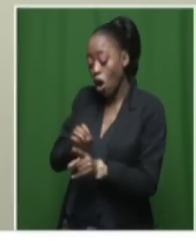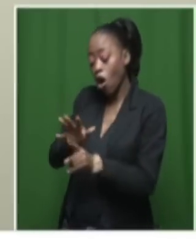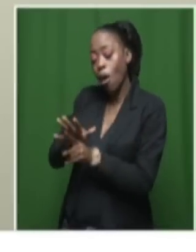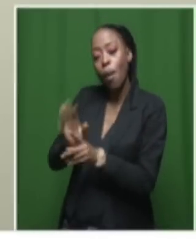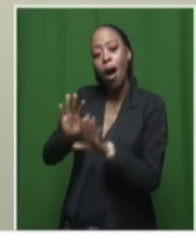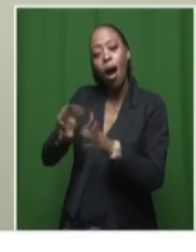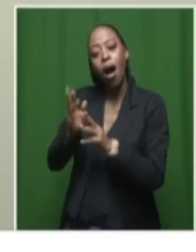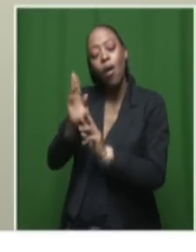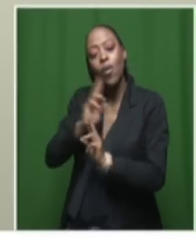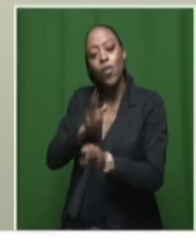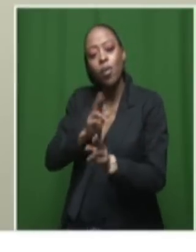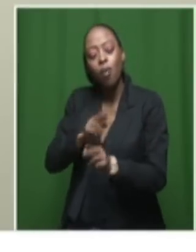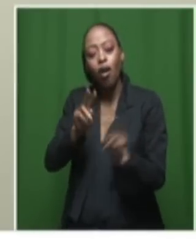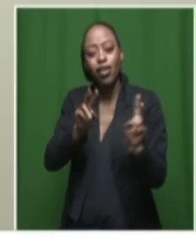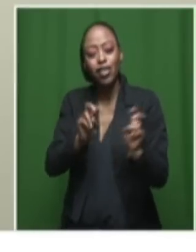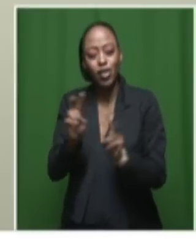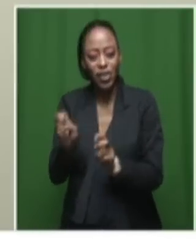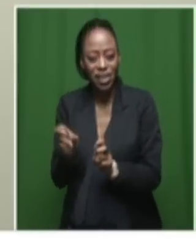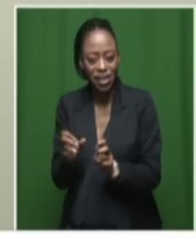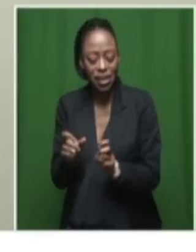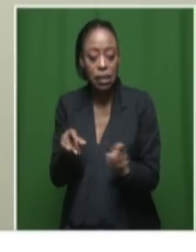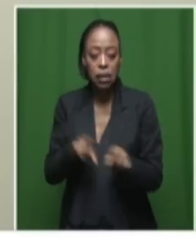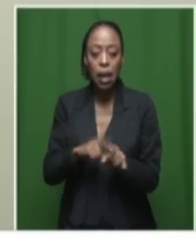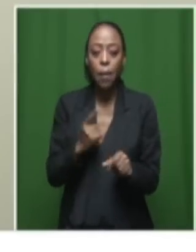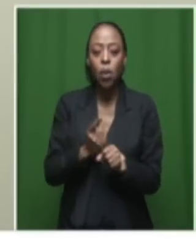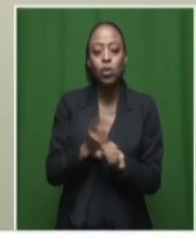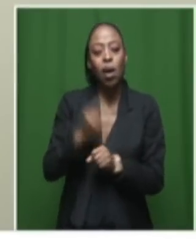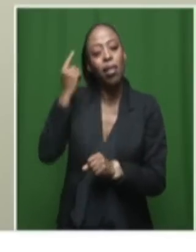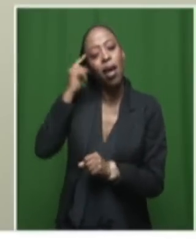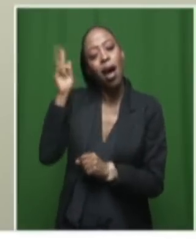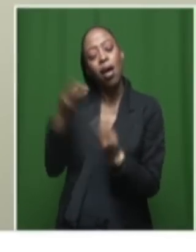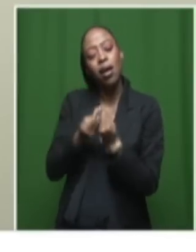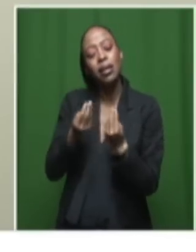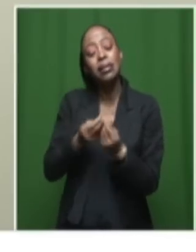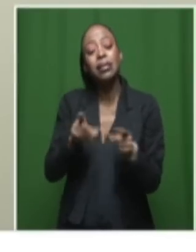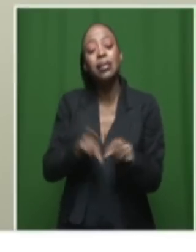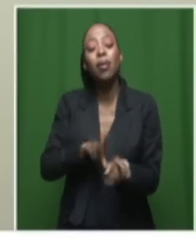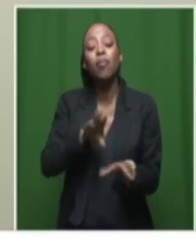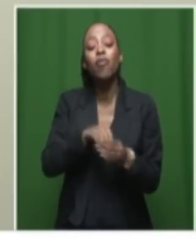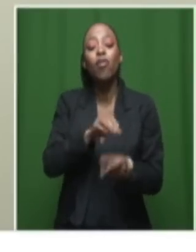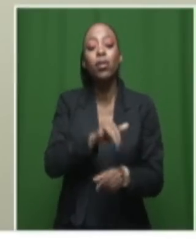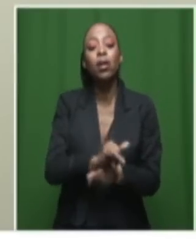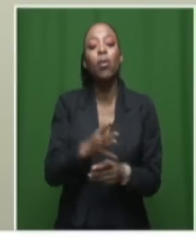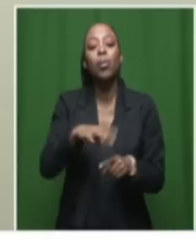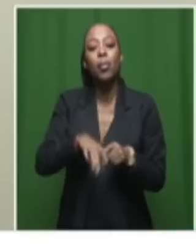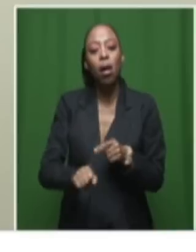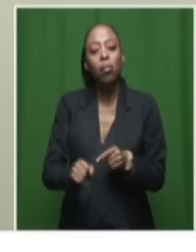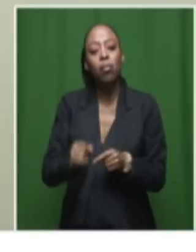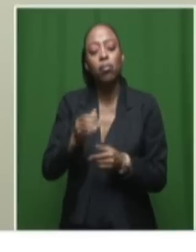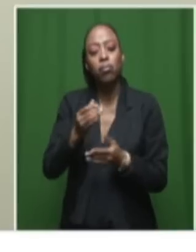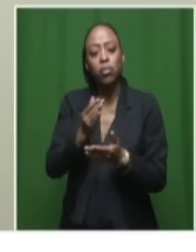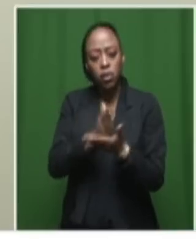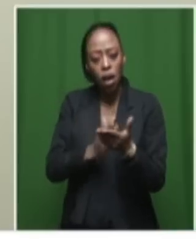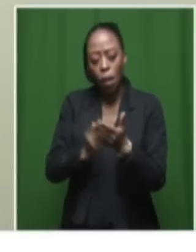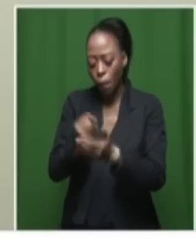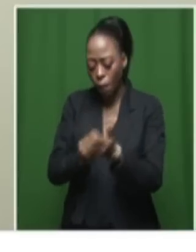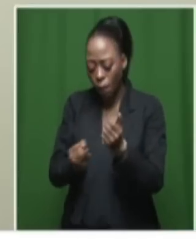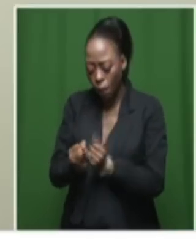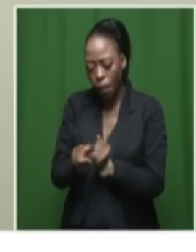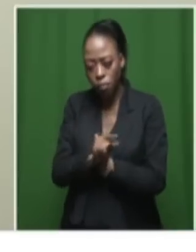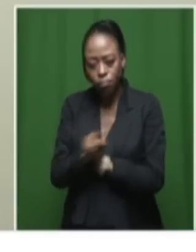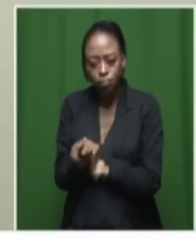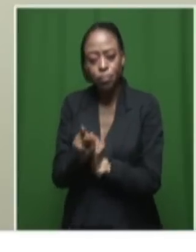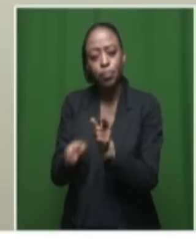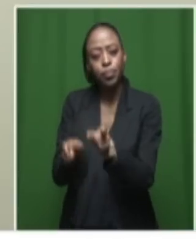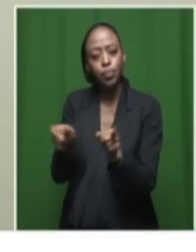report on particular issues. And I think the other thing that relates to it is we've discovered there are a couple of individuals who are